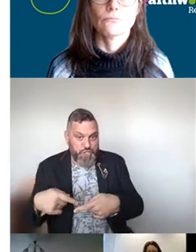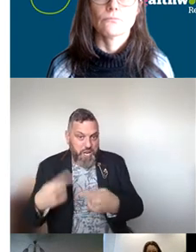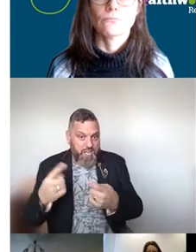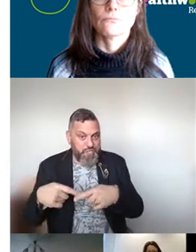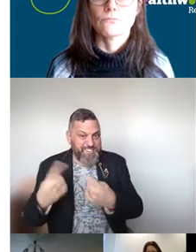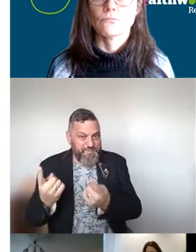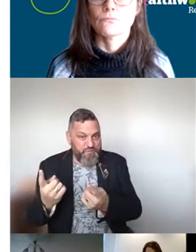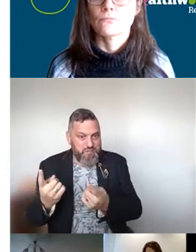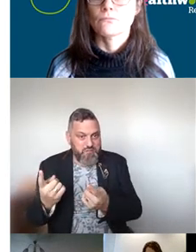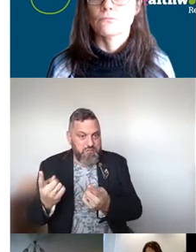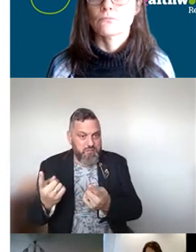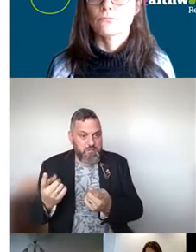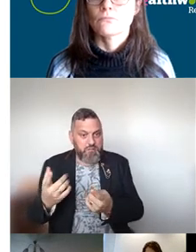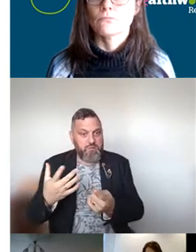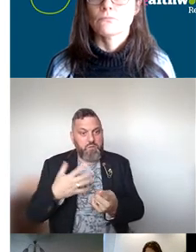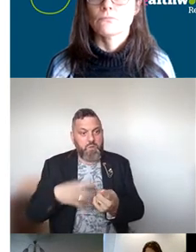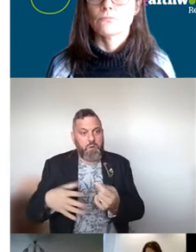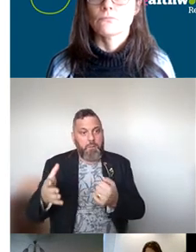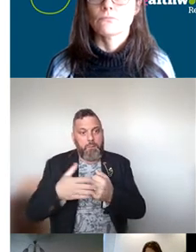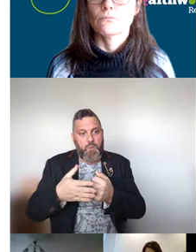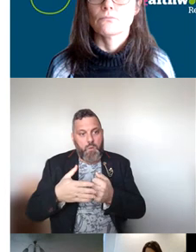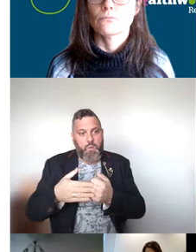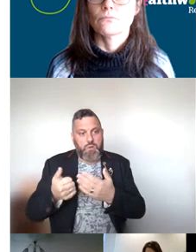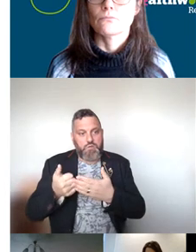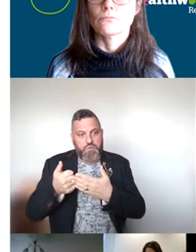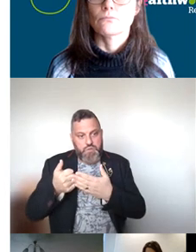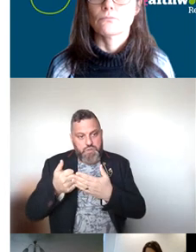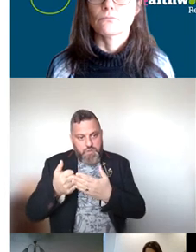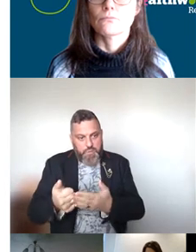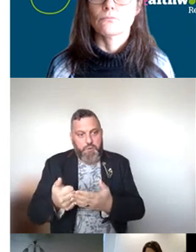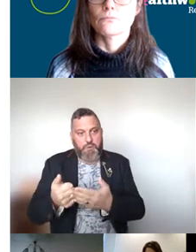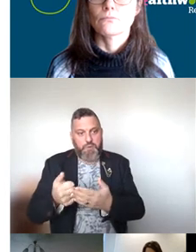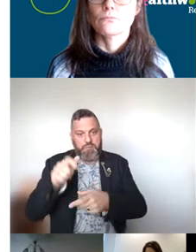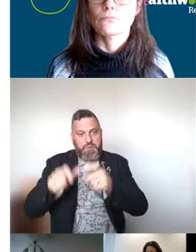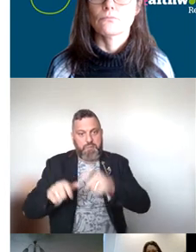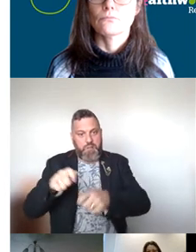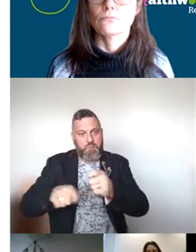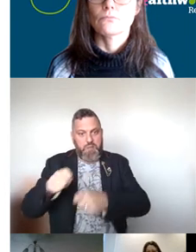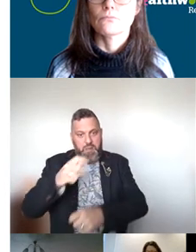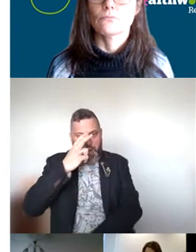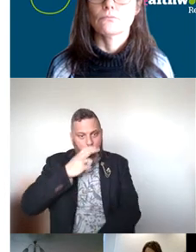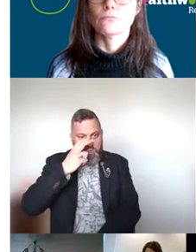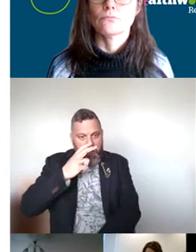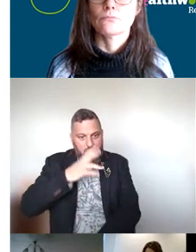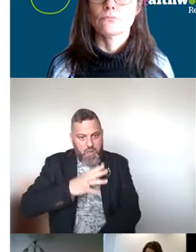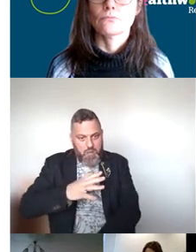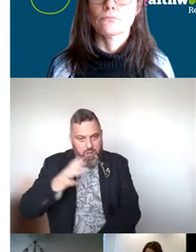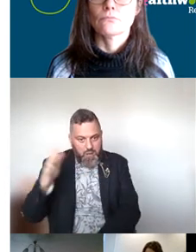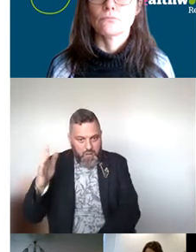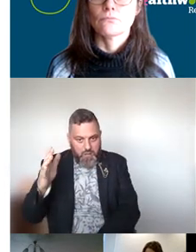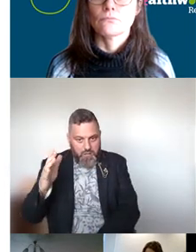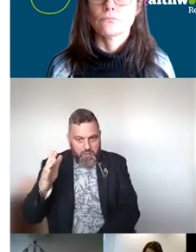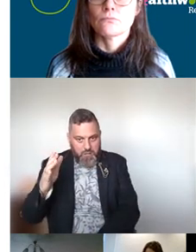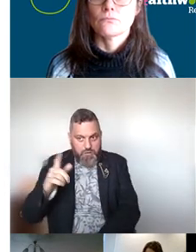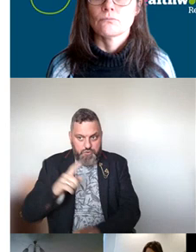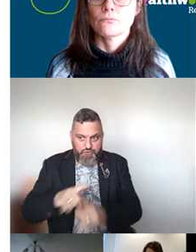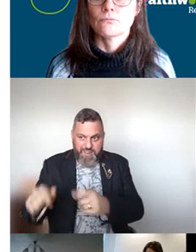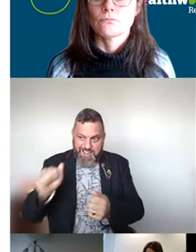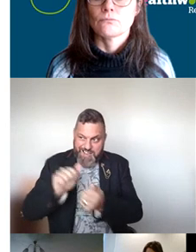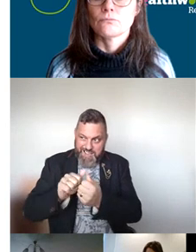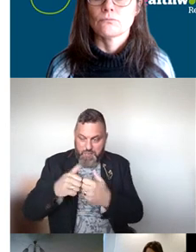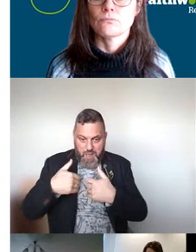So there is more that we want to do to be able to support people as they are getting older and to help people to stay healthier and